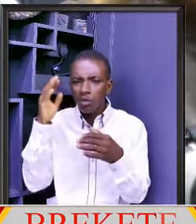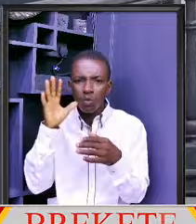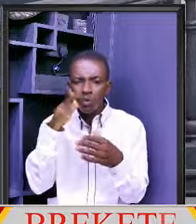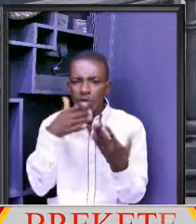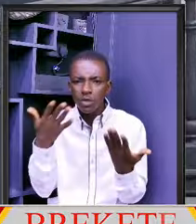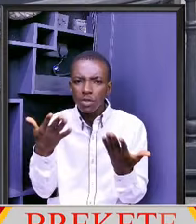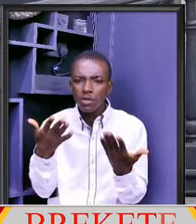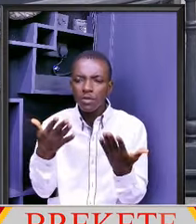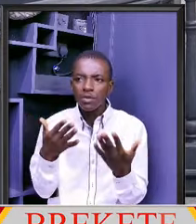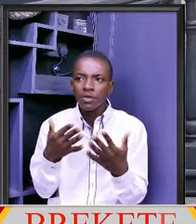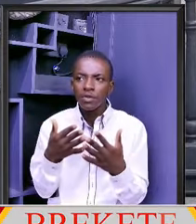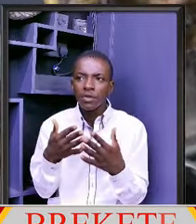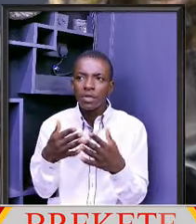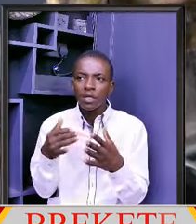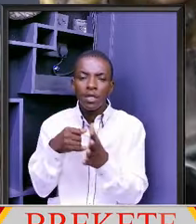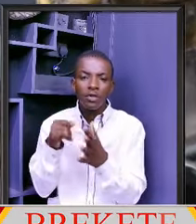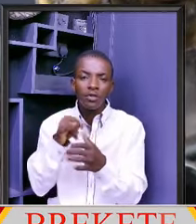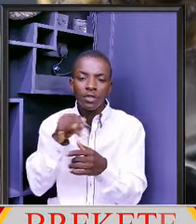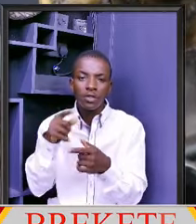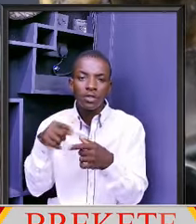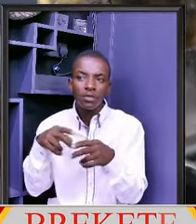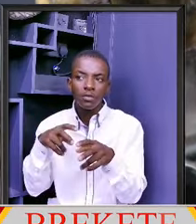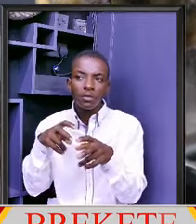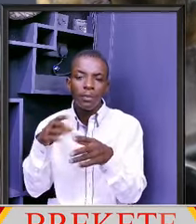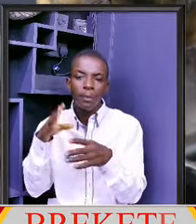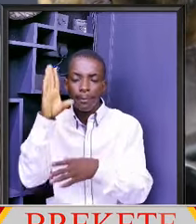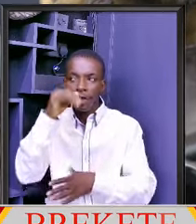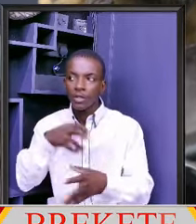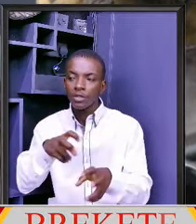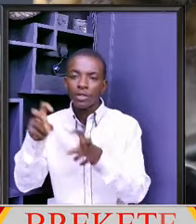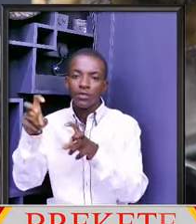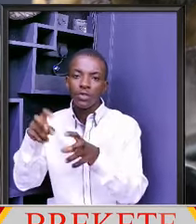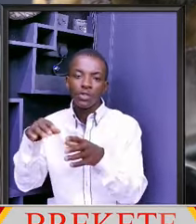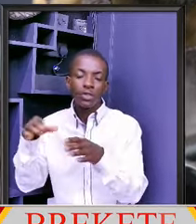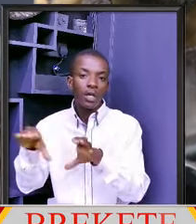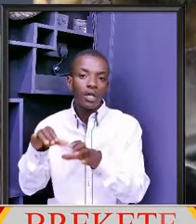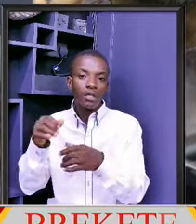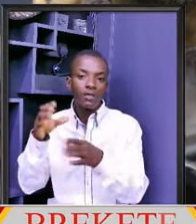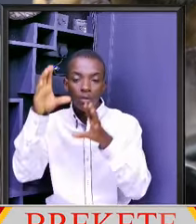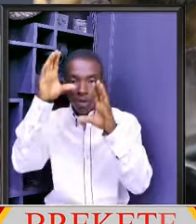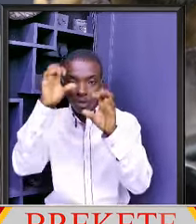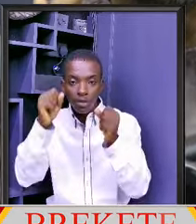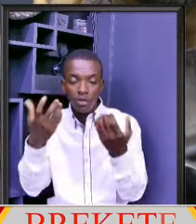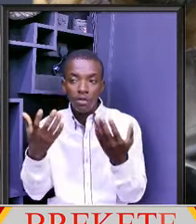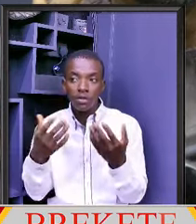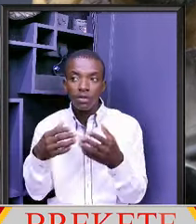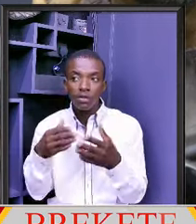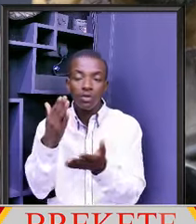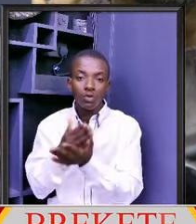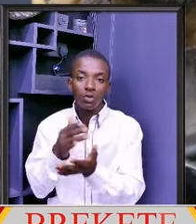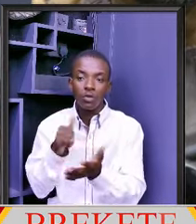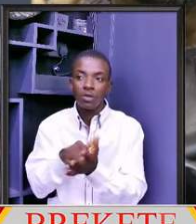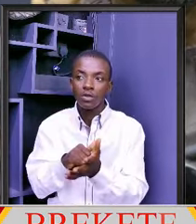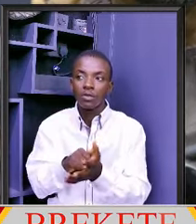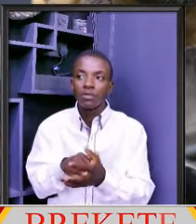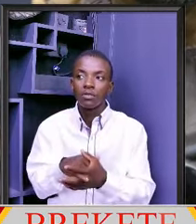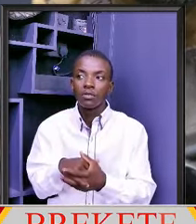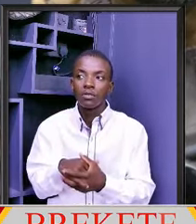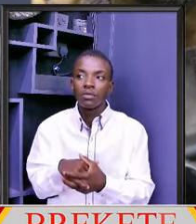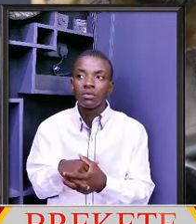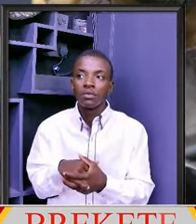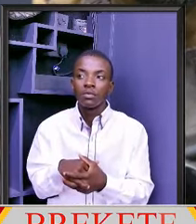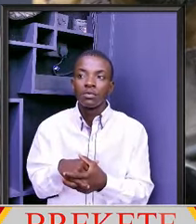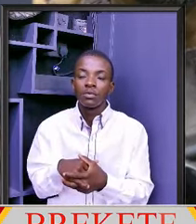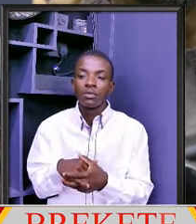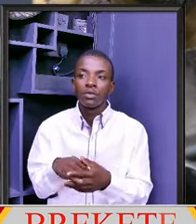What are you doing? If this man travel out, this is the acting president. Yes. He stopped that. But